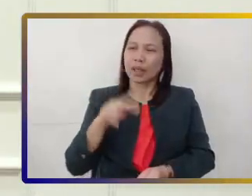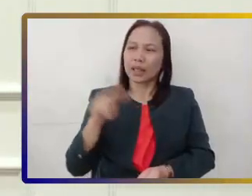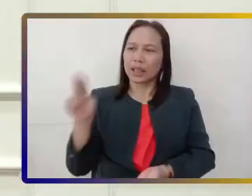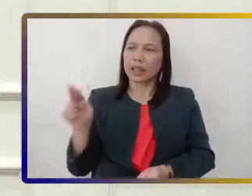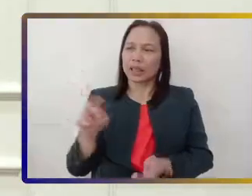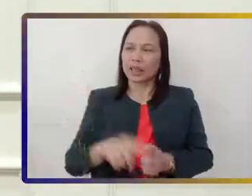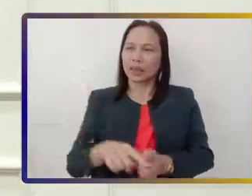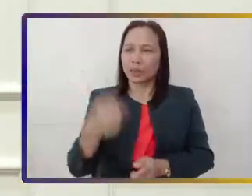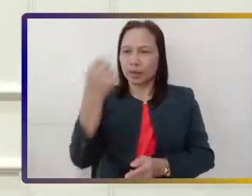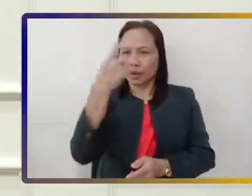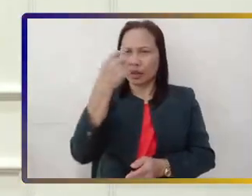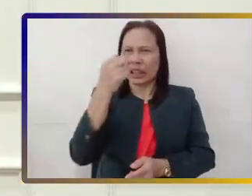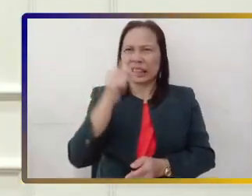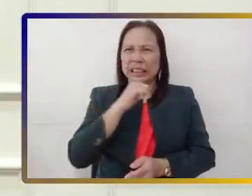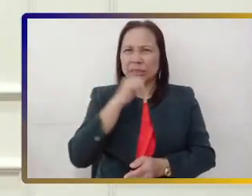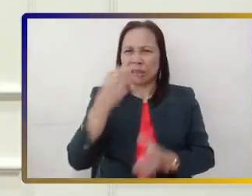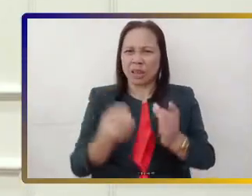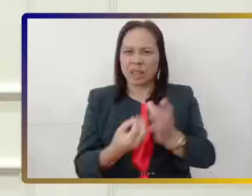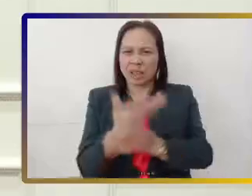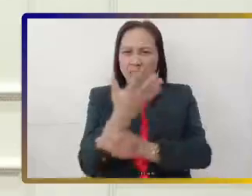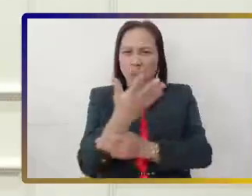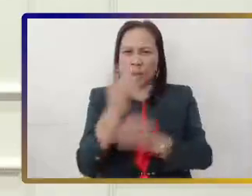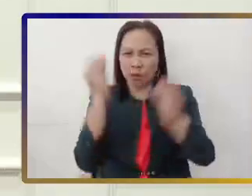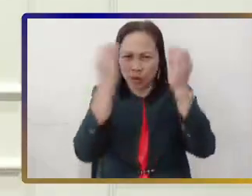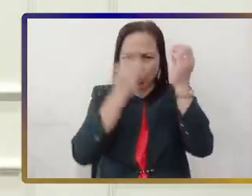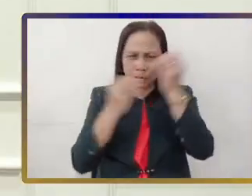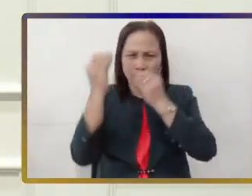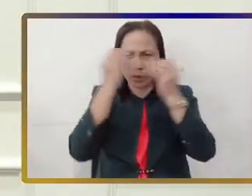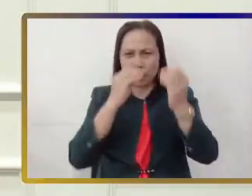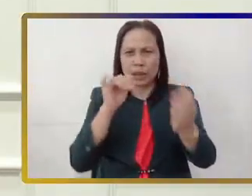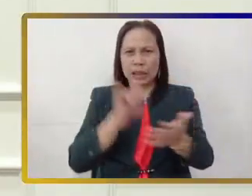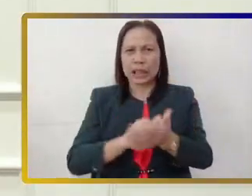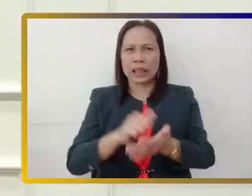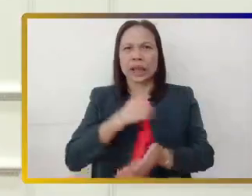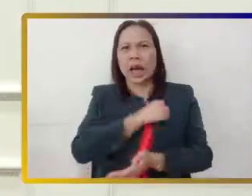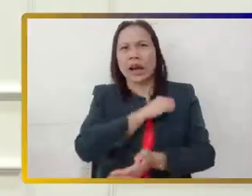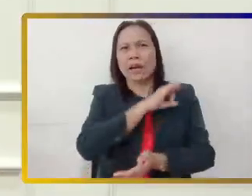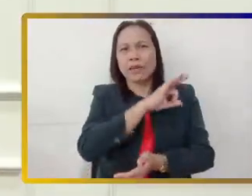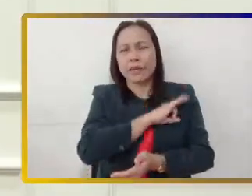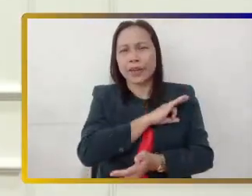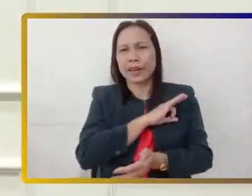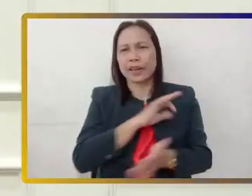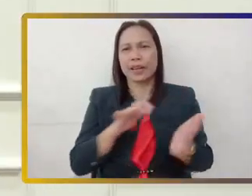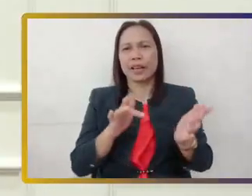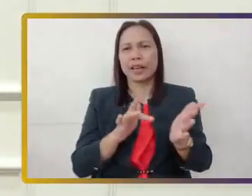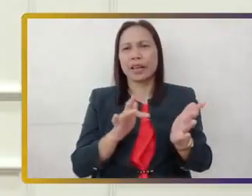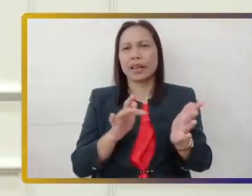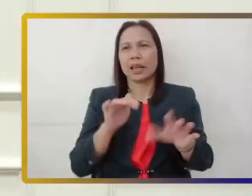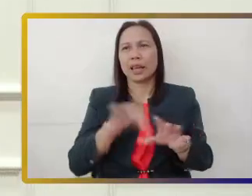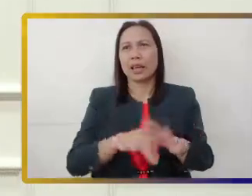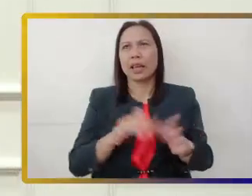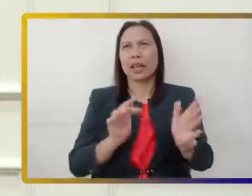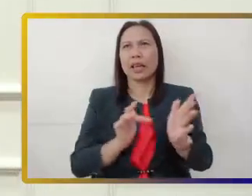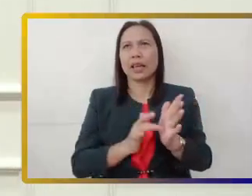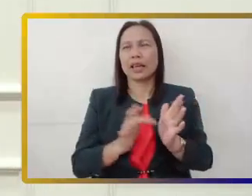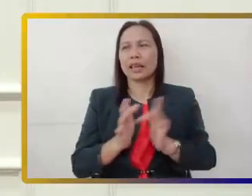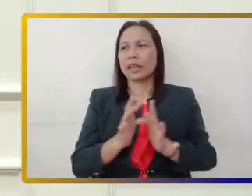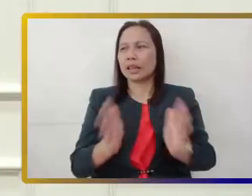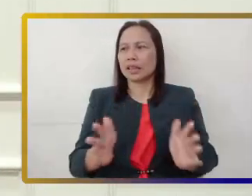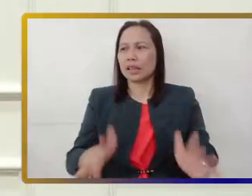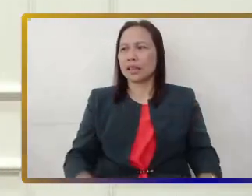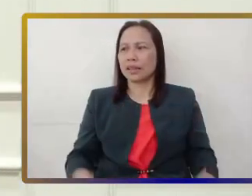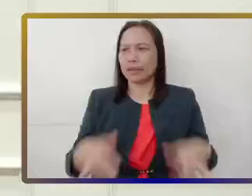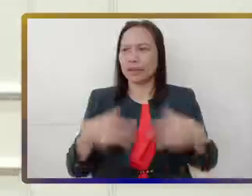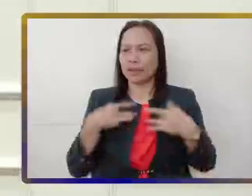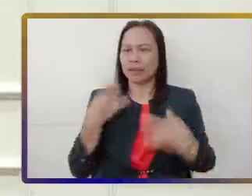Men confus r practice Okay listen to